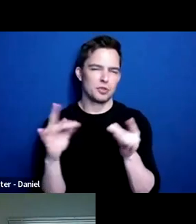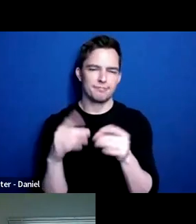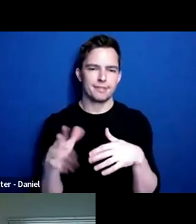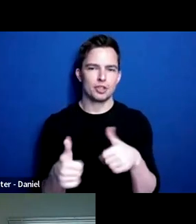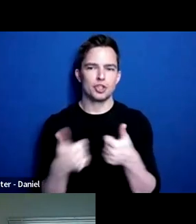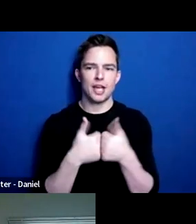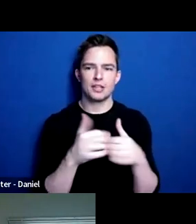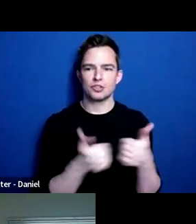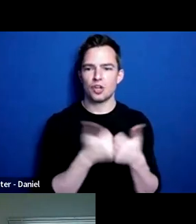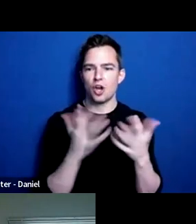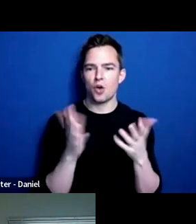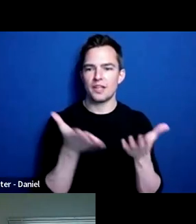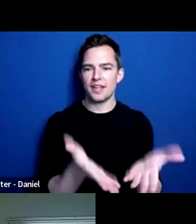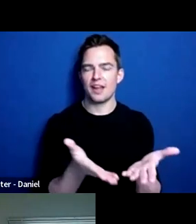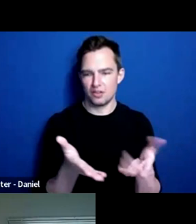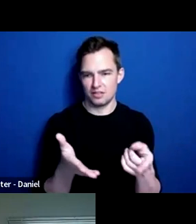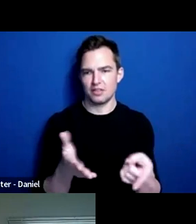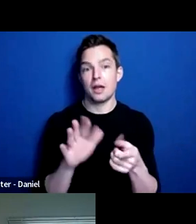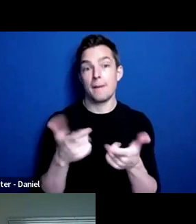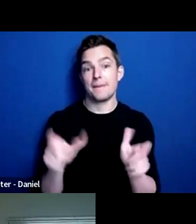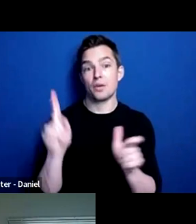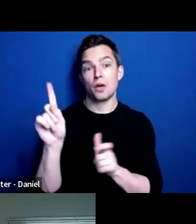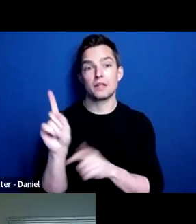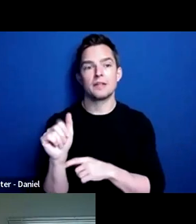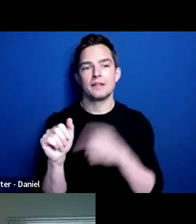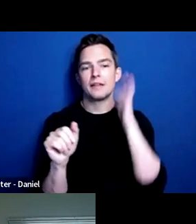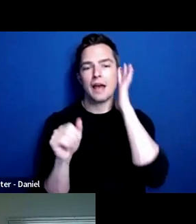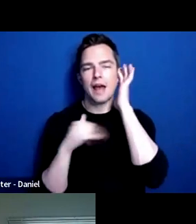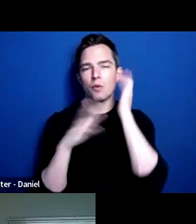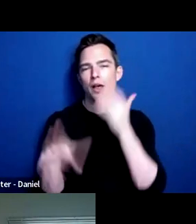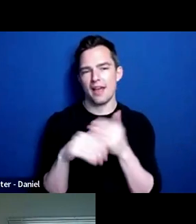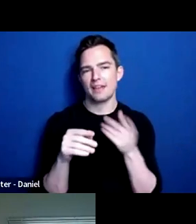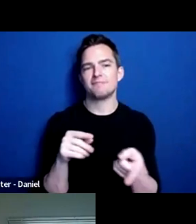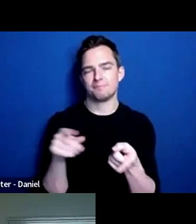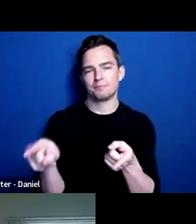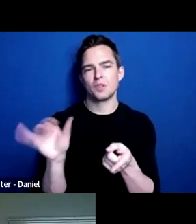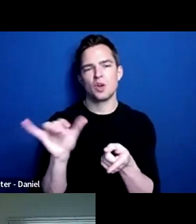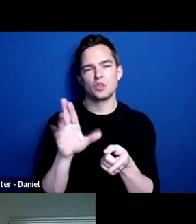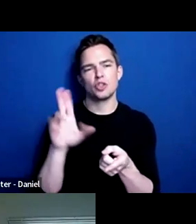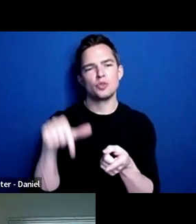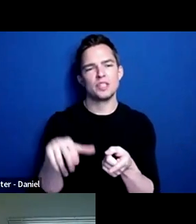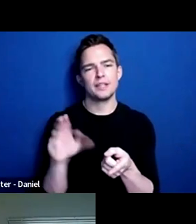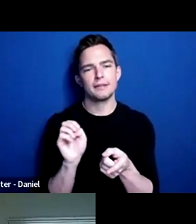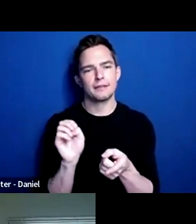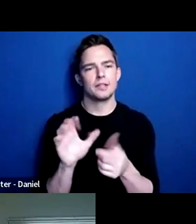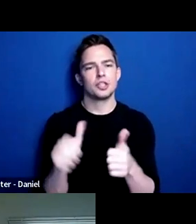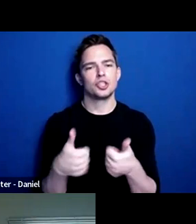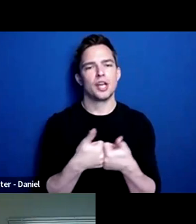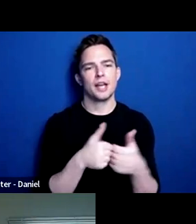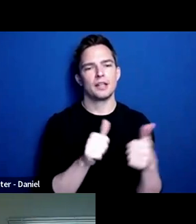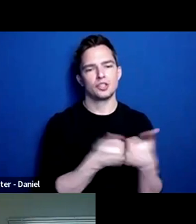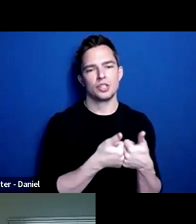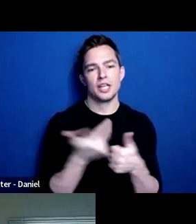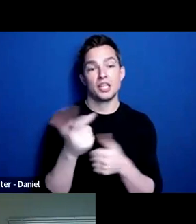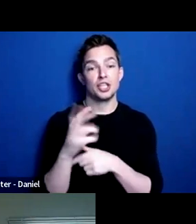are already there. I think exploitation is a big one. And I will add this, there are also unique challenges,